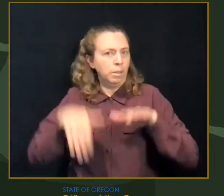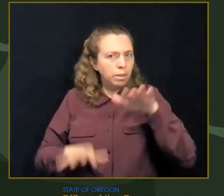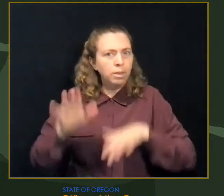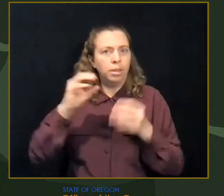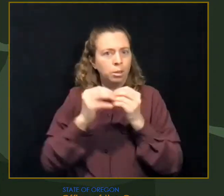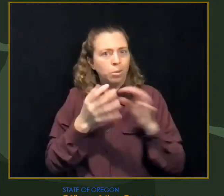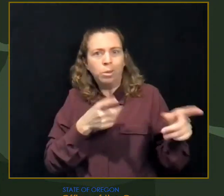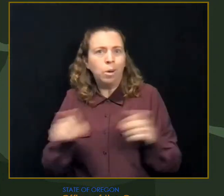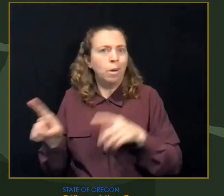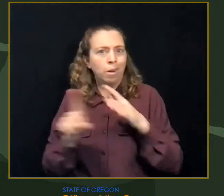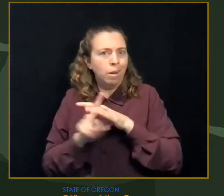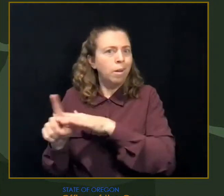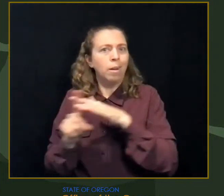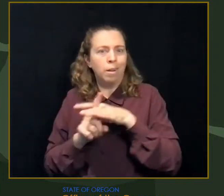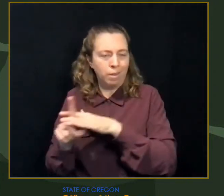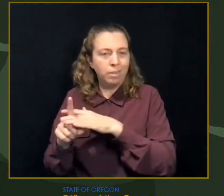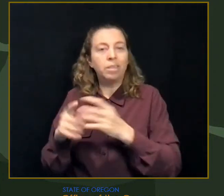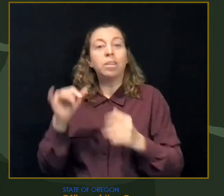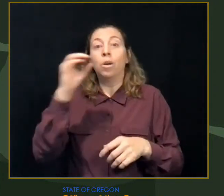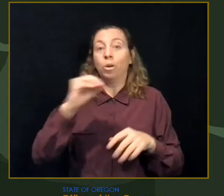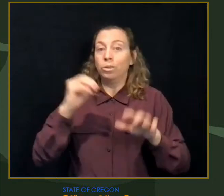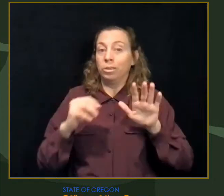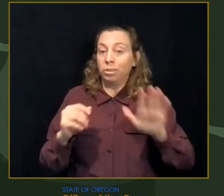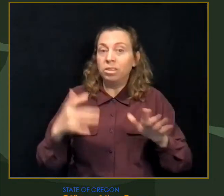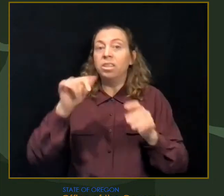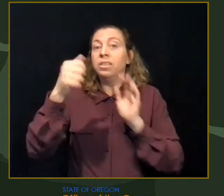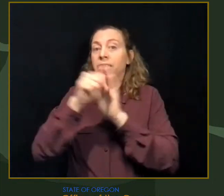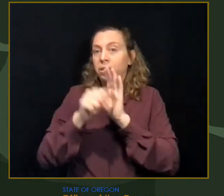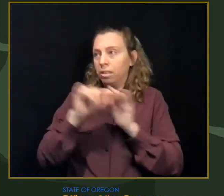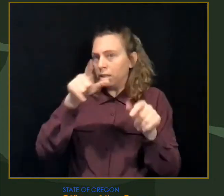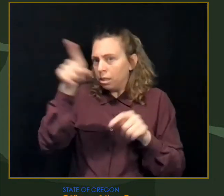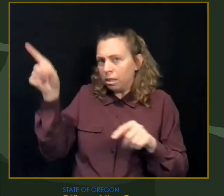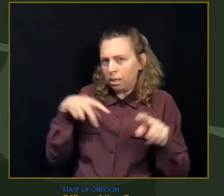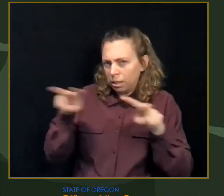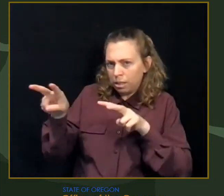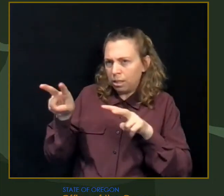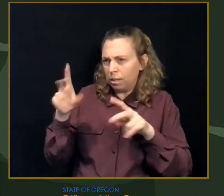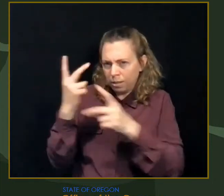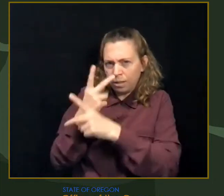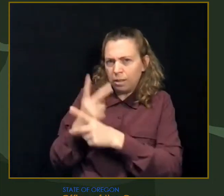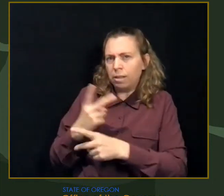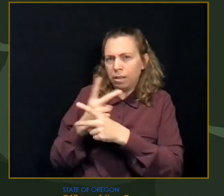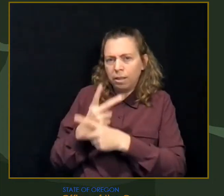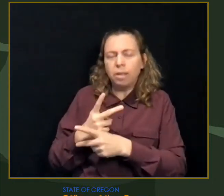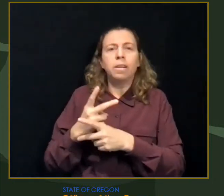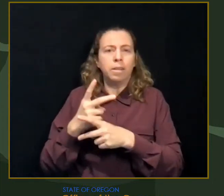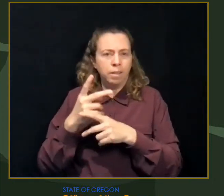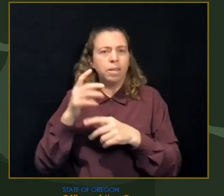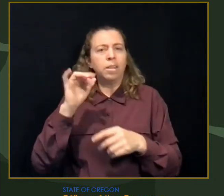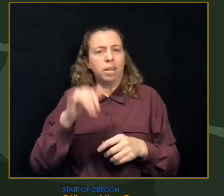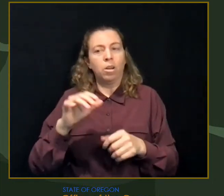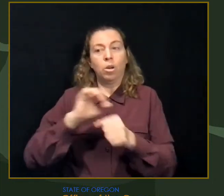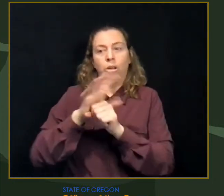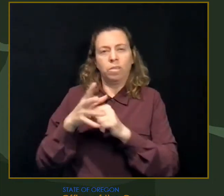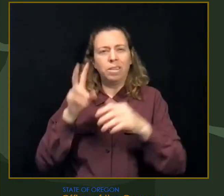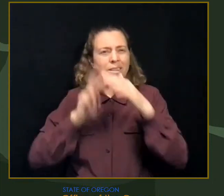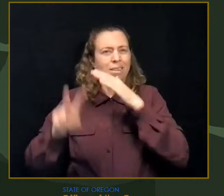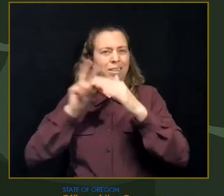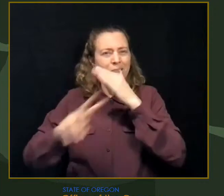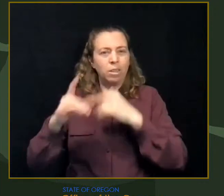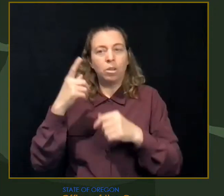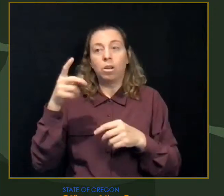hospitals anticipate the direction of the pandemic and the impact of COVID hospitalizations on our state. Working together with our